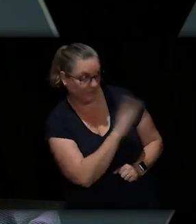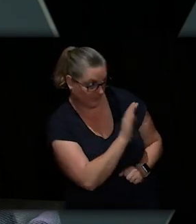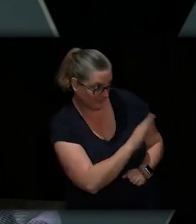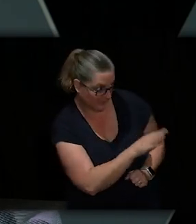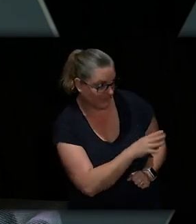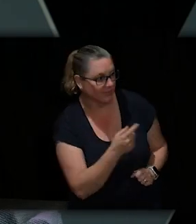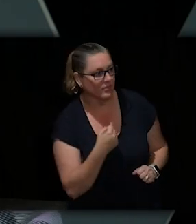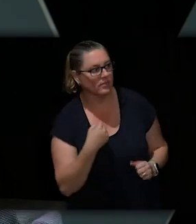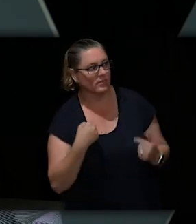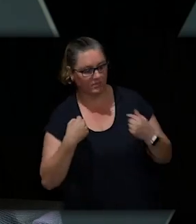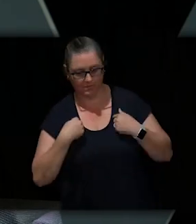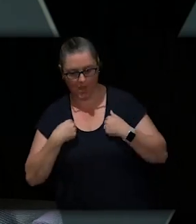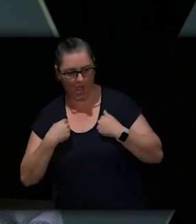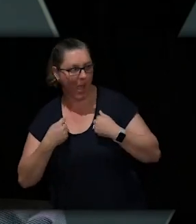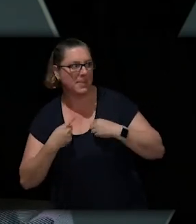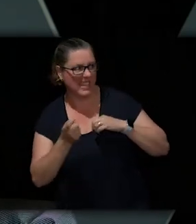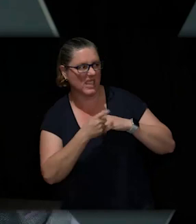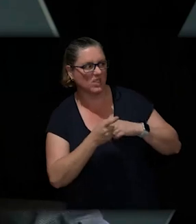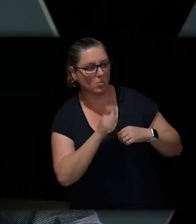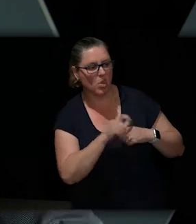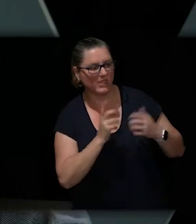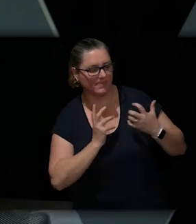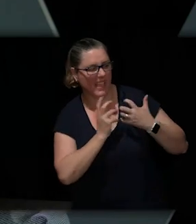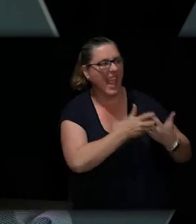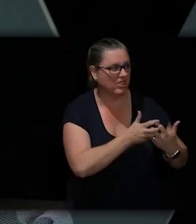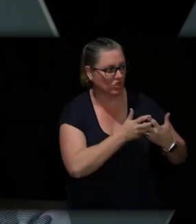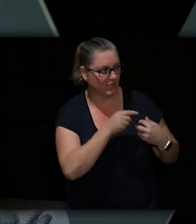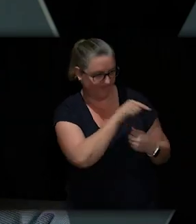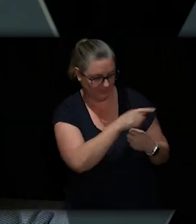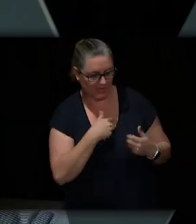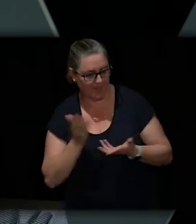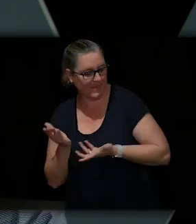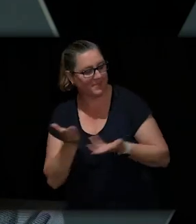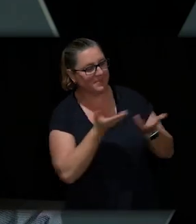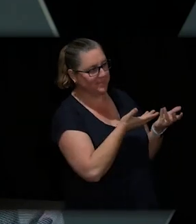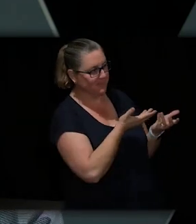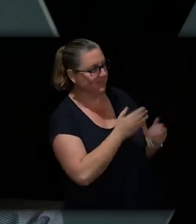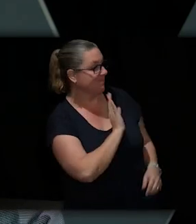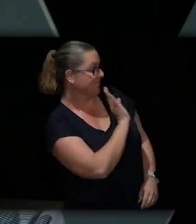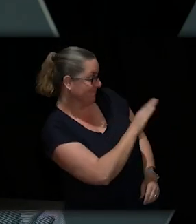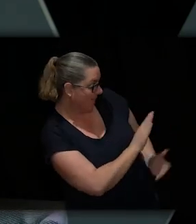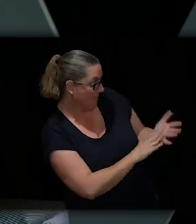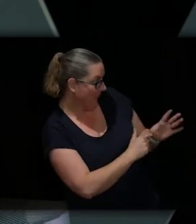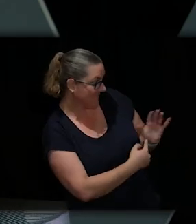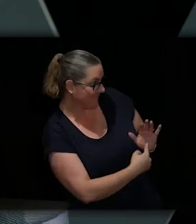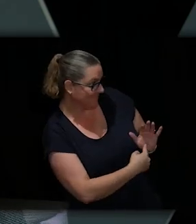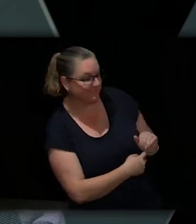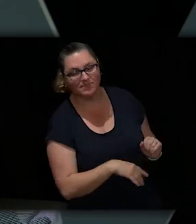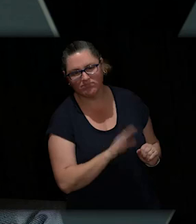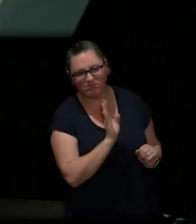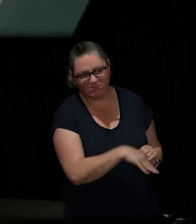person looking to learn and do a good job. So I swiveled my chair and I said, "Hey, Matt, what's a